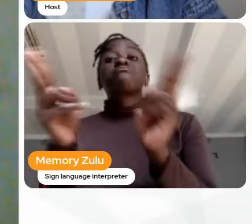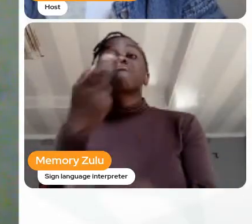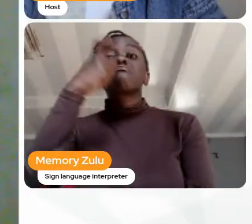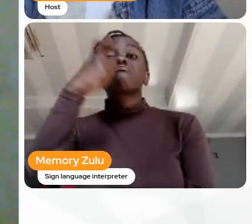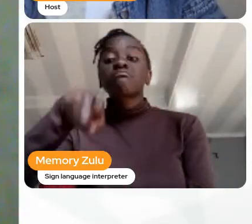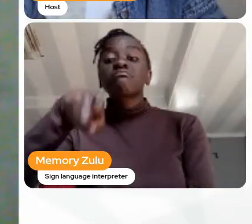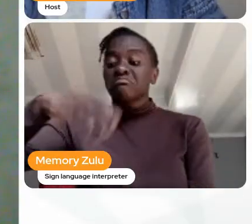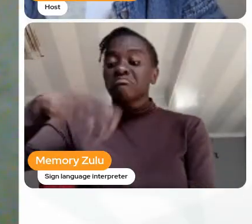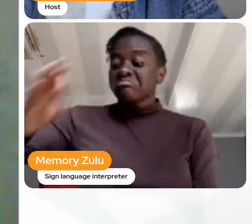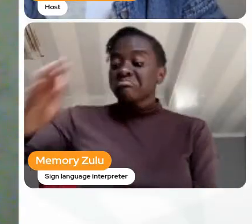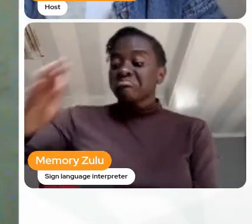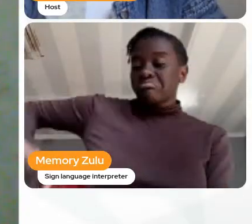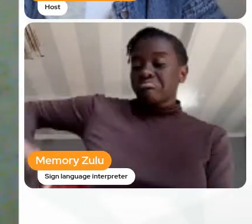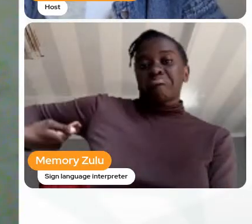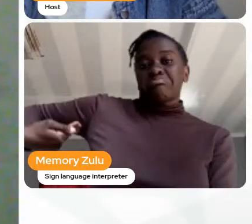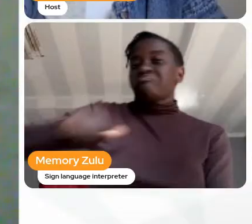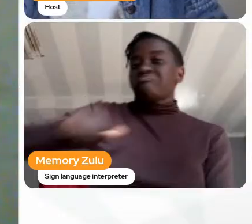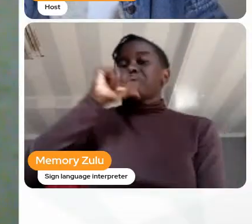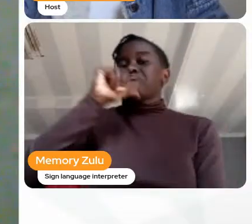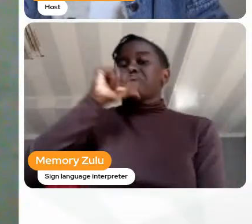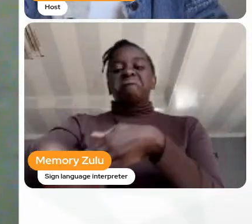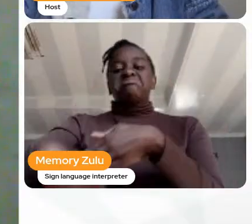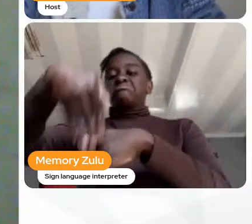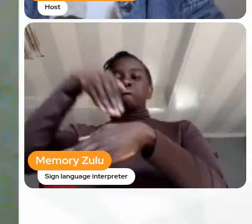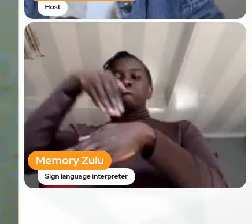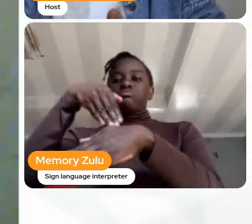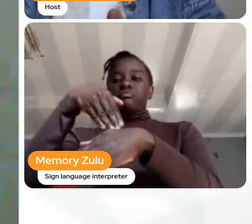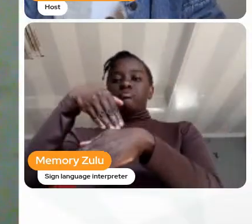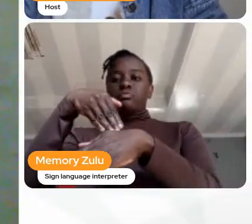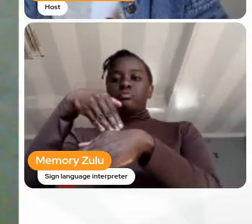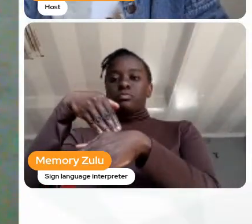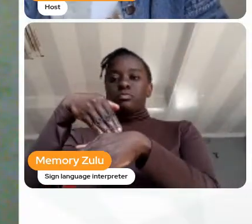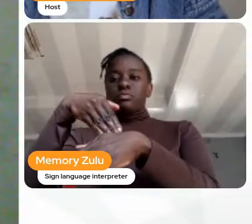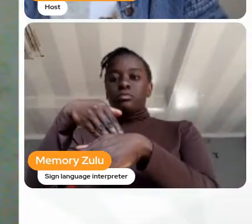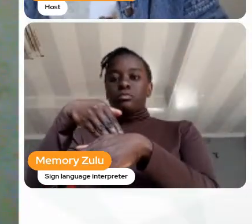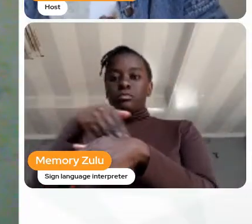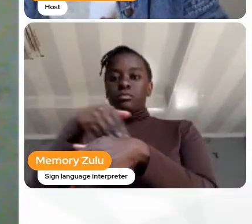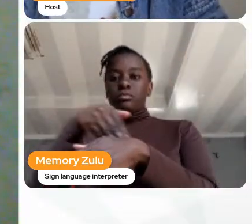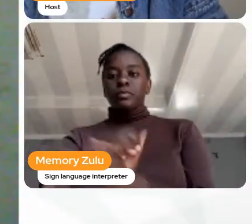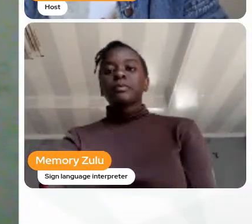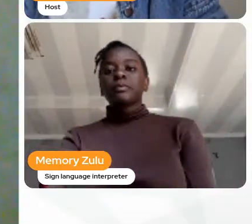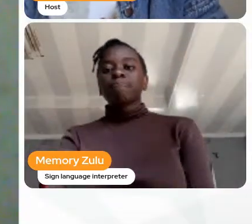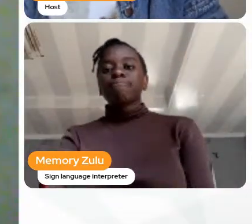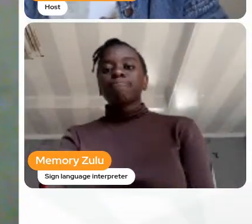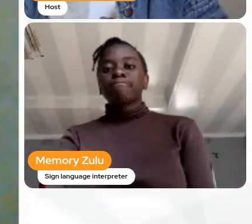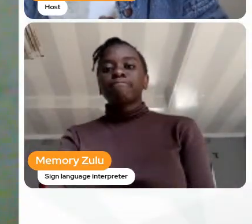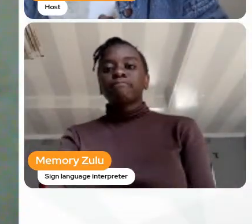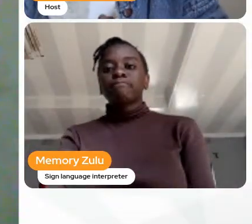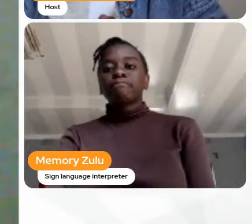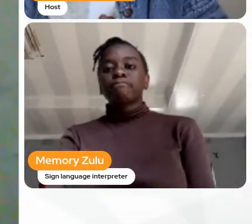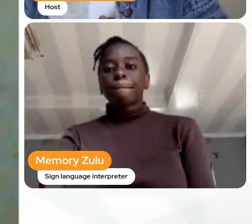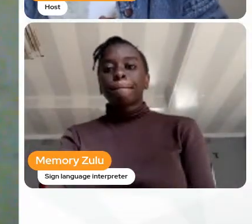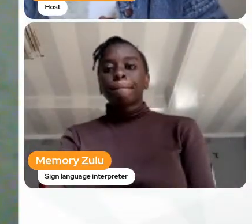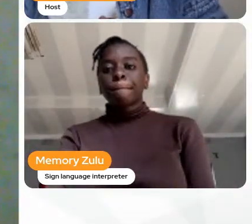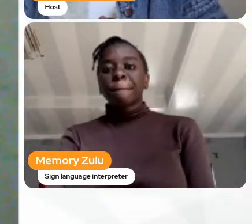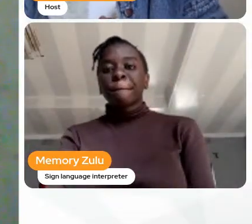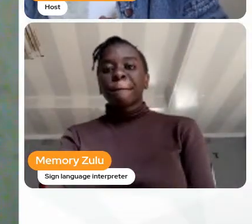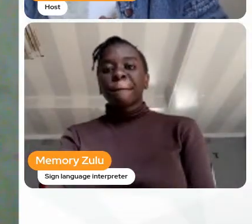clean themselves as they go to the toilet. And secondly, their urethra is quite short